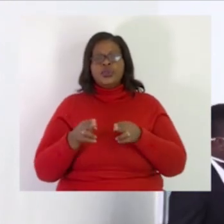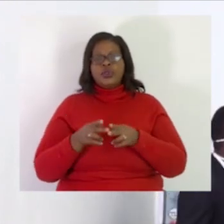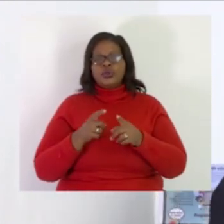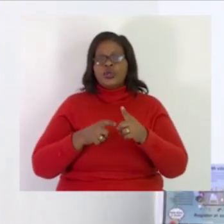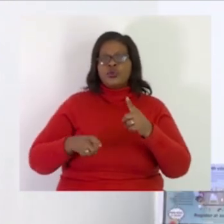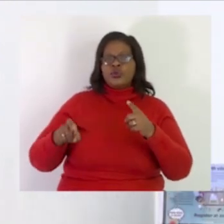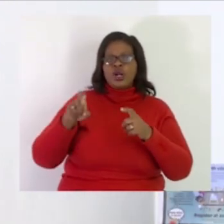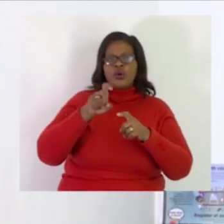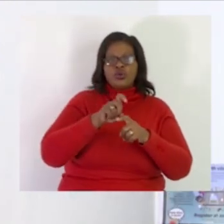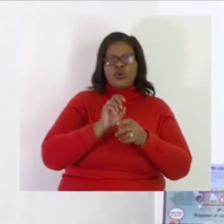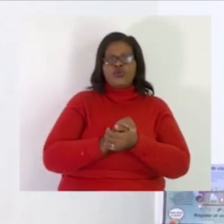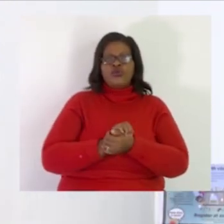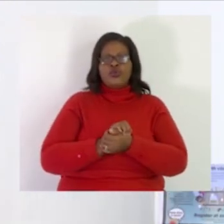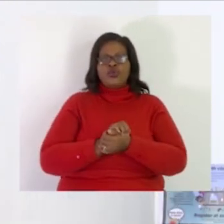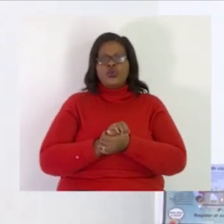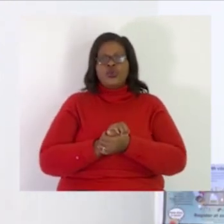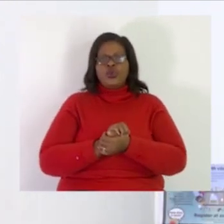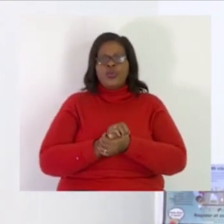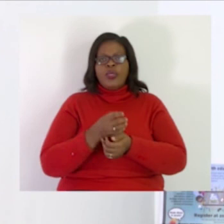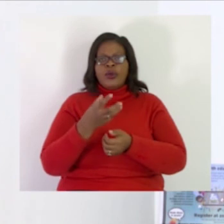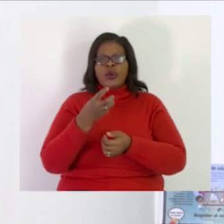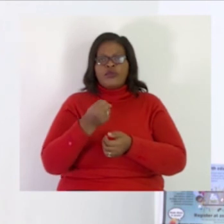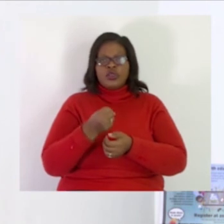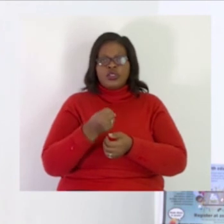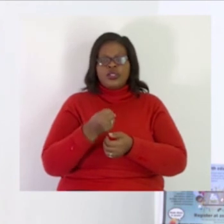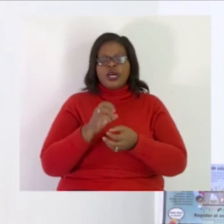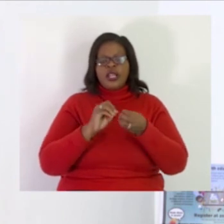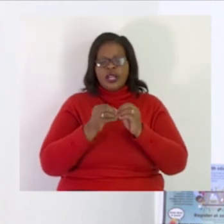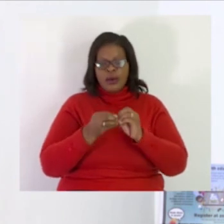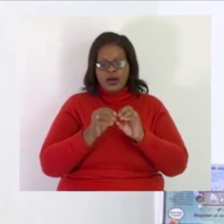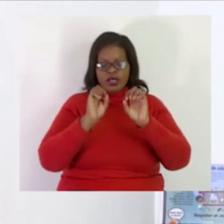off, there is a number you need to look at.